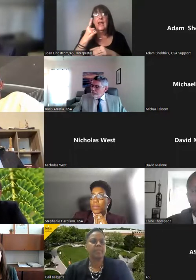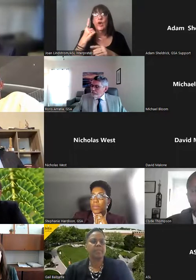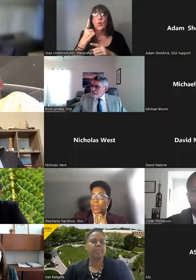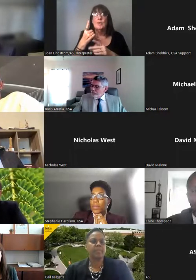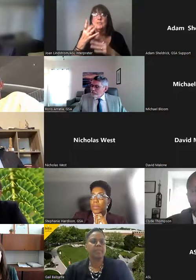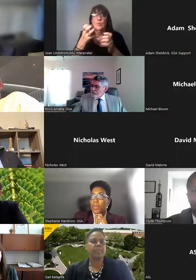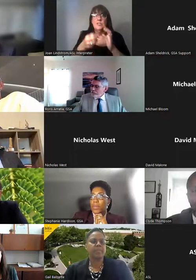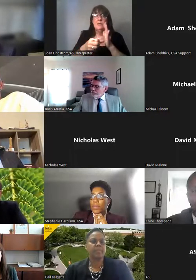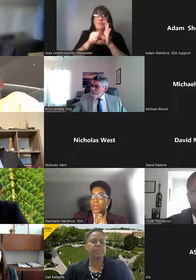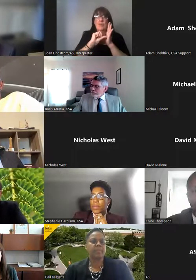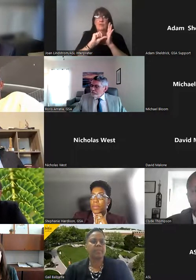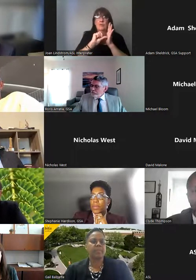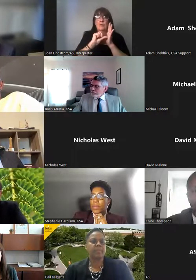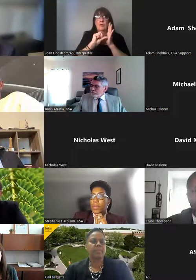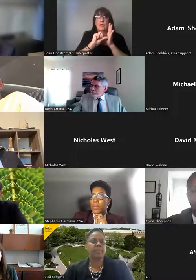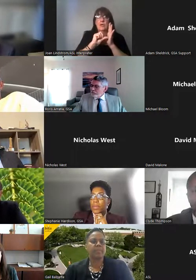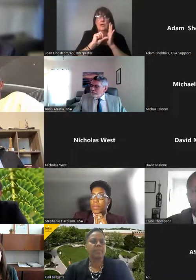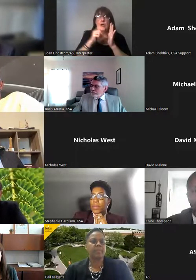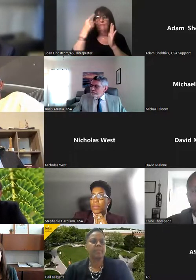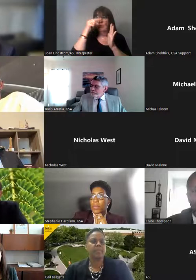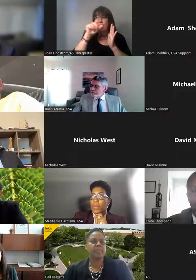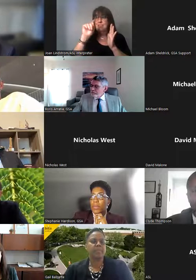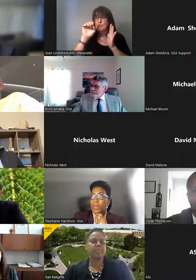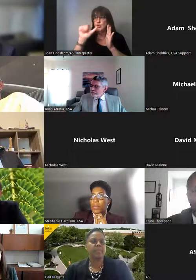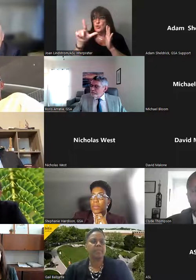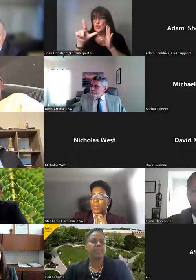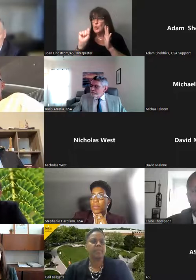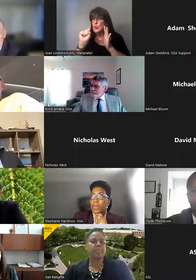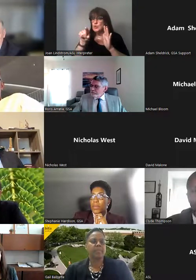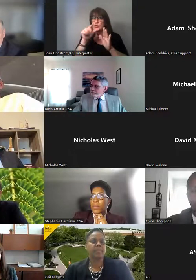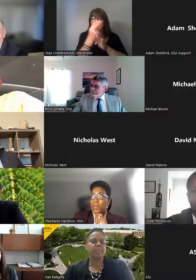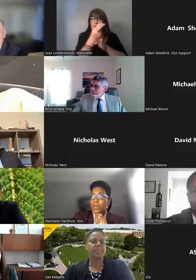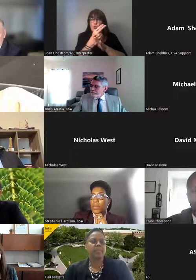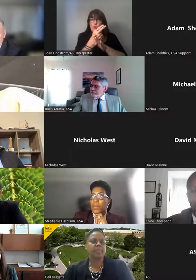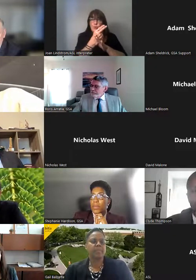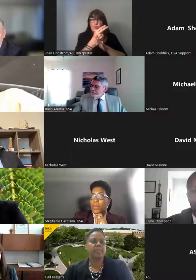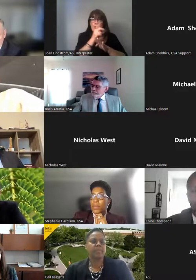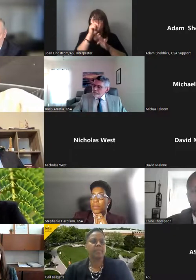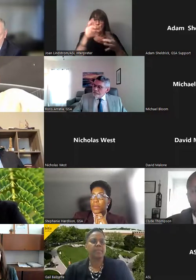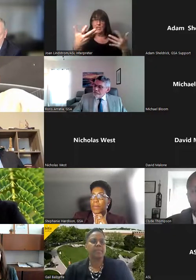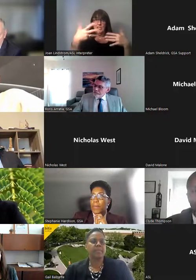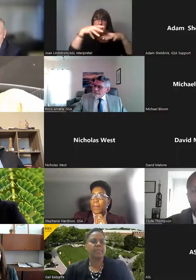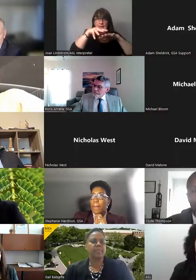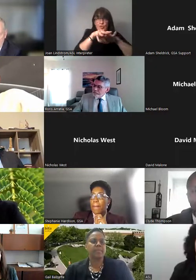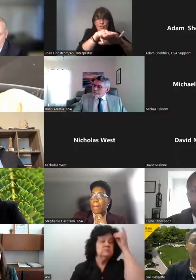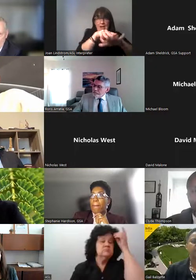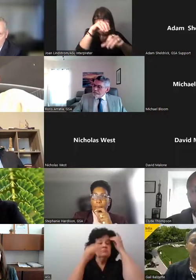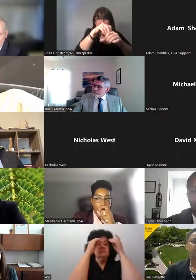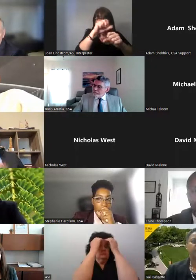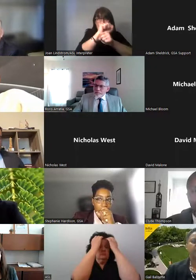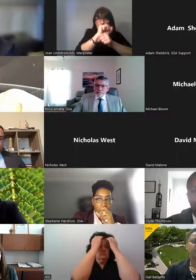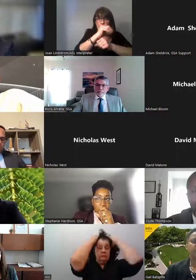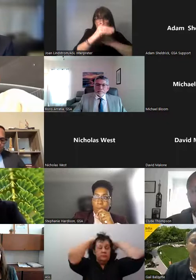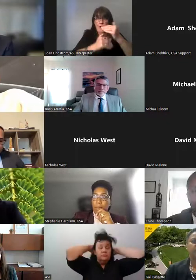at DAU was, in order for these tools to really be used, it needs to be integrated in their work process. You can't